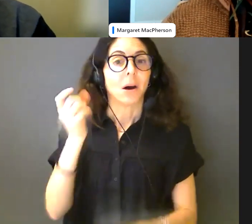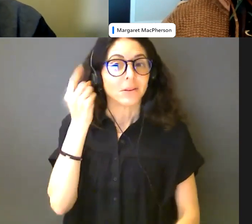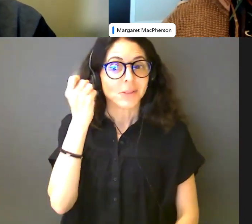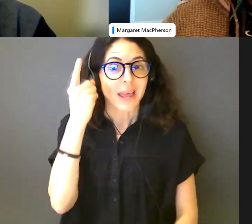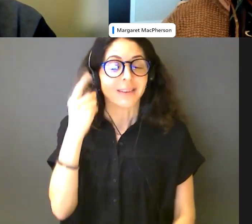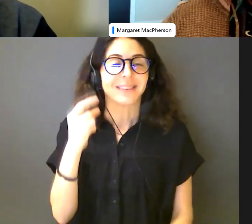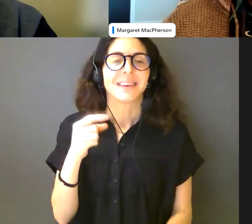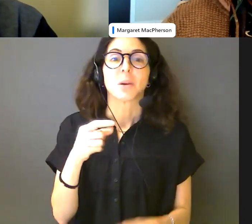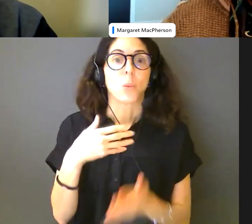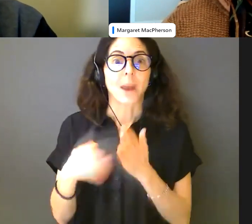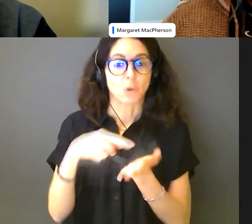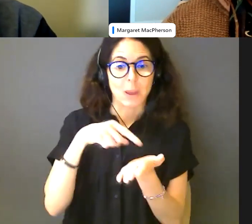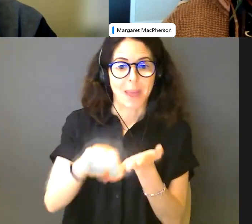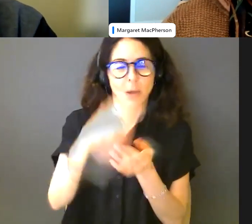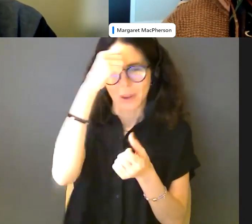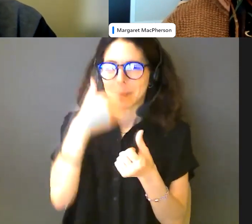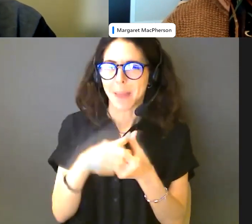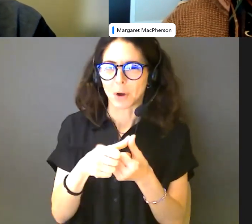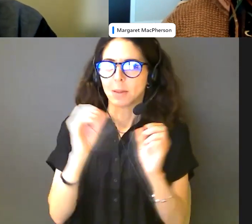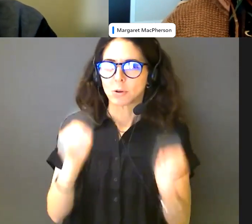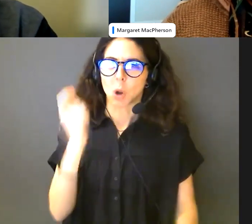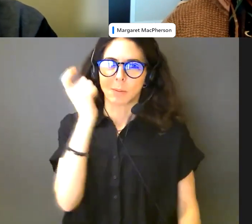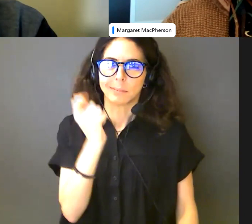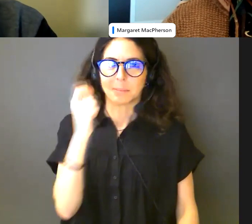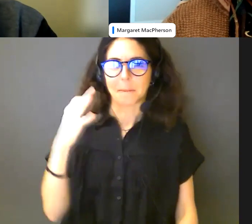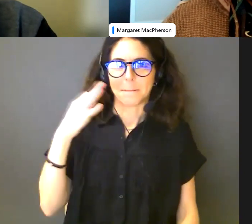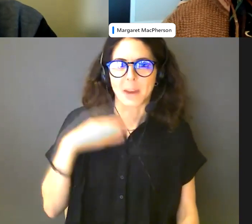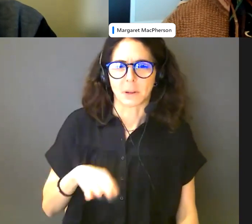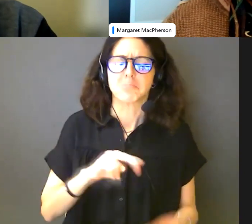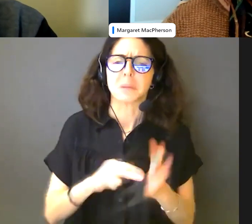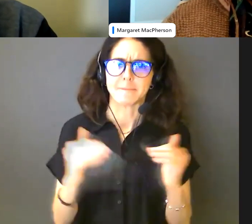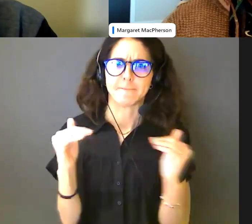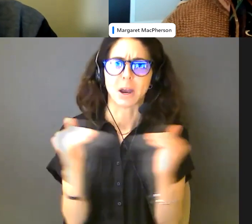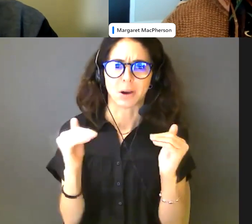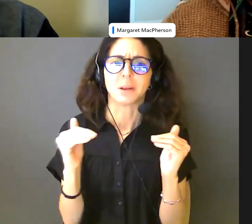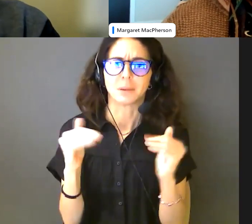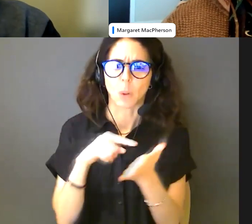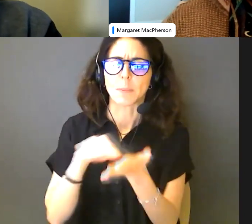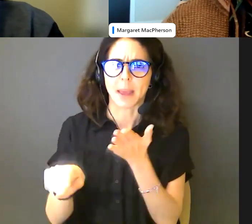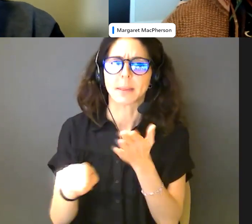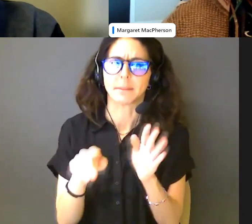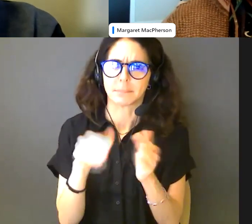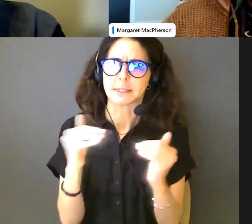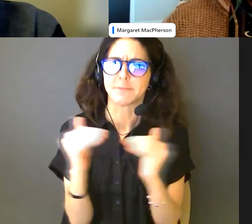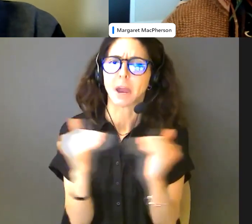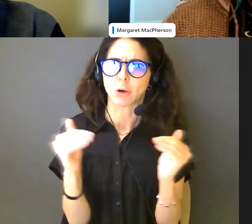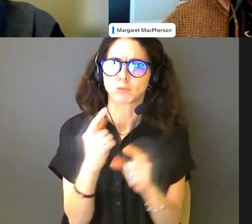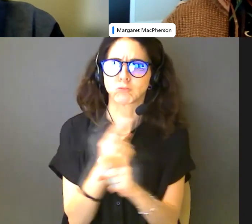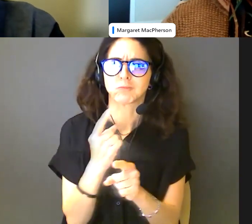no benefits. So it's fair compensation, which is also really important. Yeah.